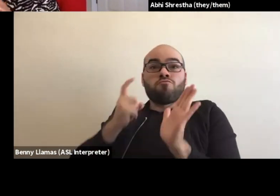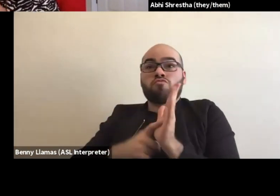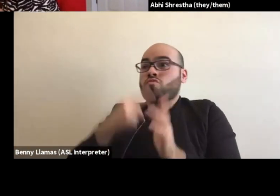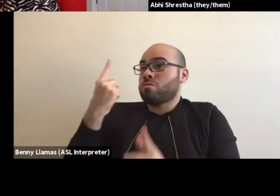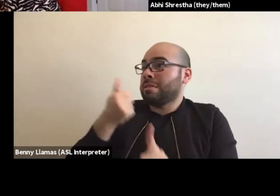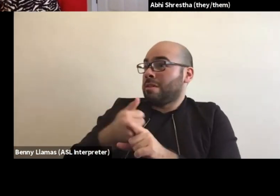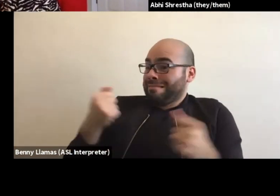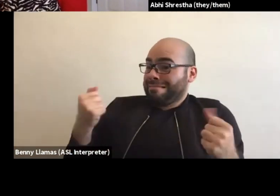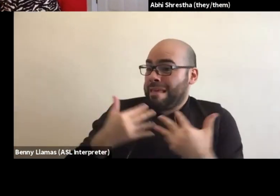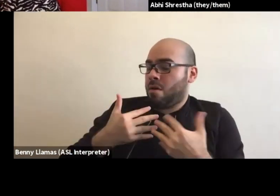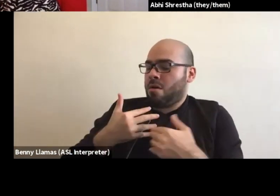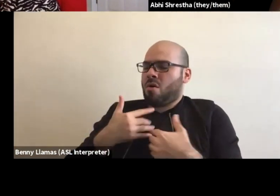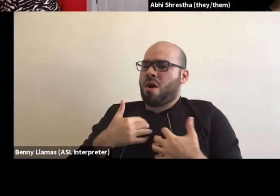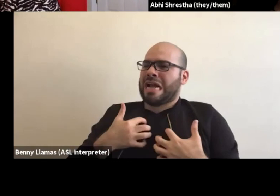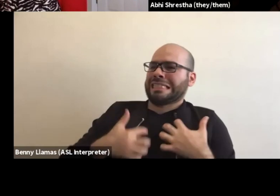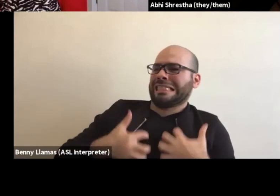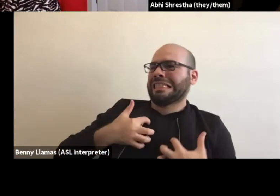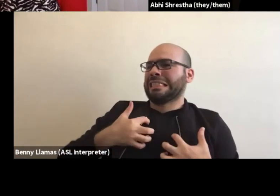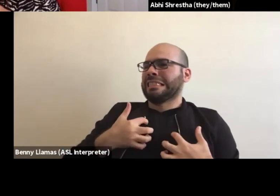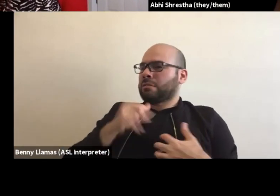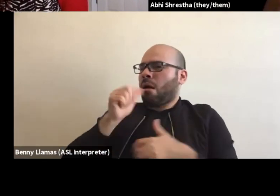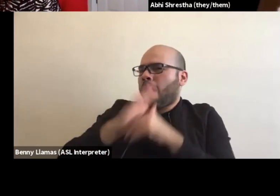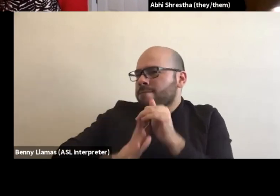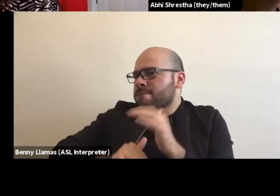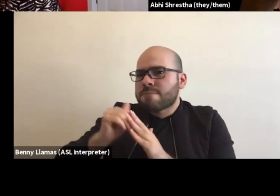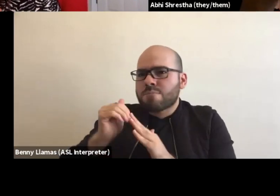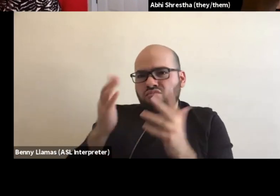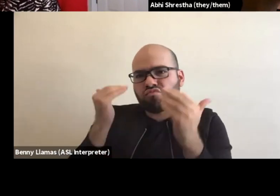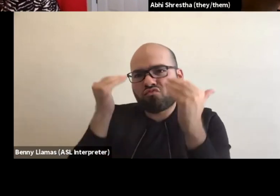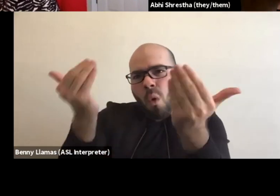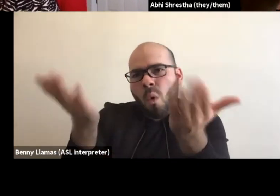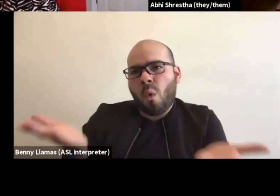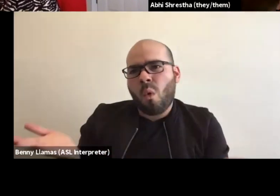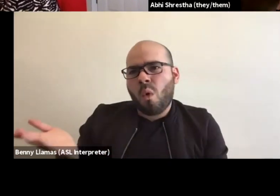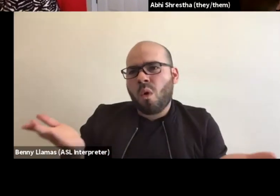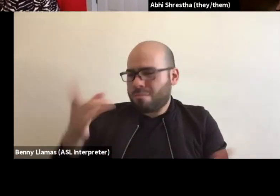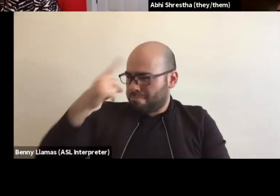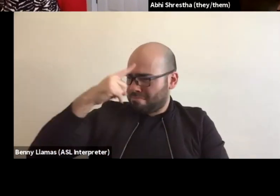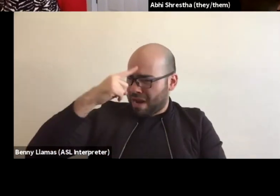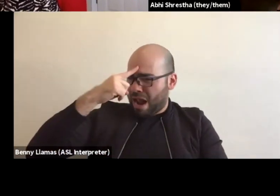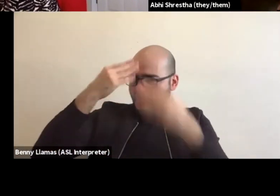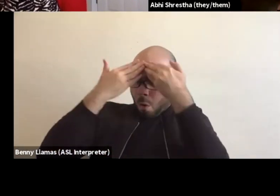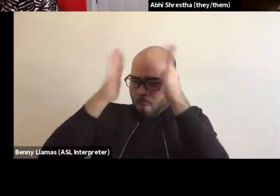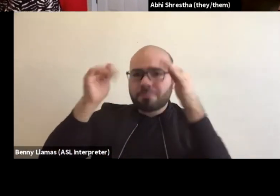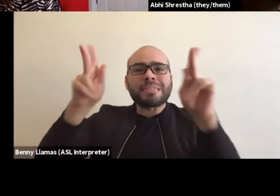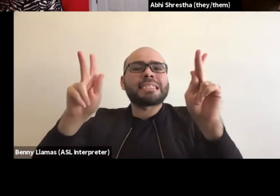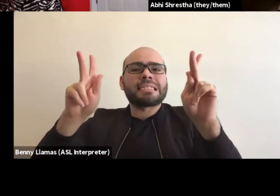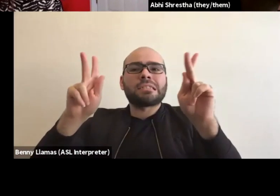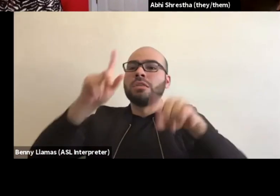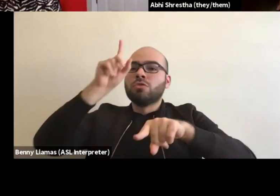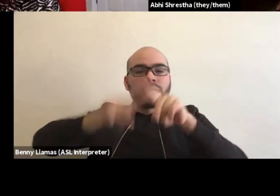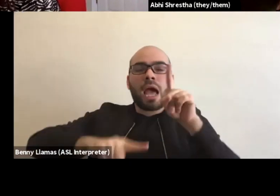for me. And so just go there, let your mind go to where it needs to go rather than to try to